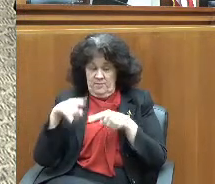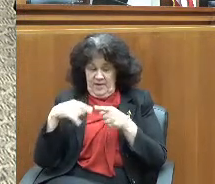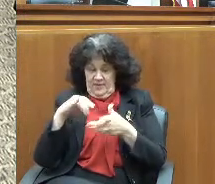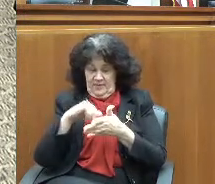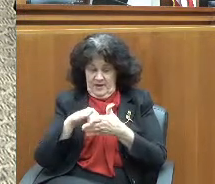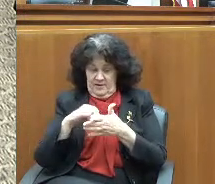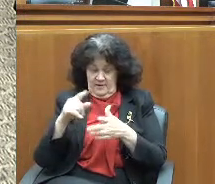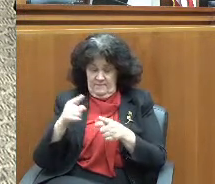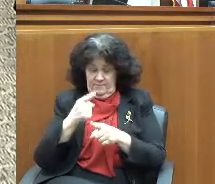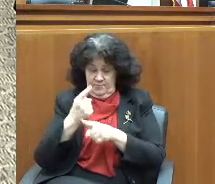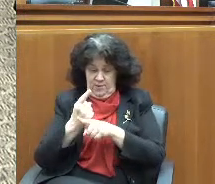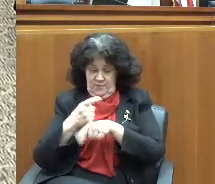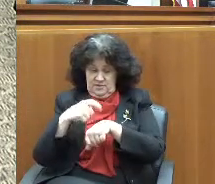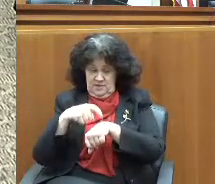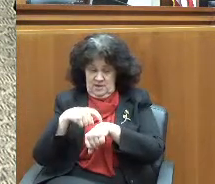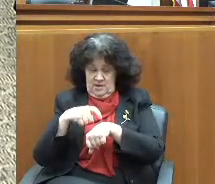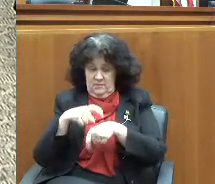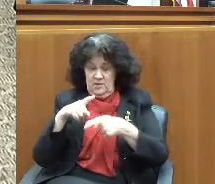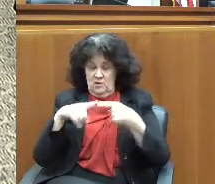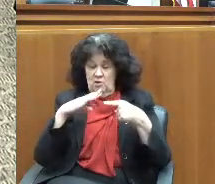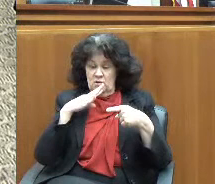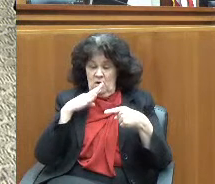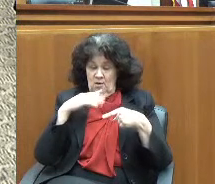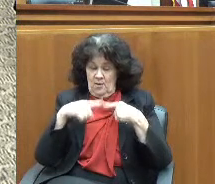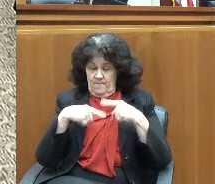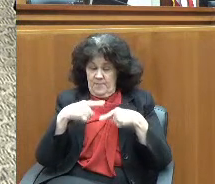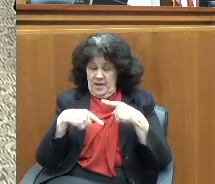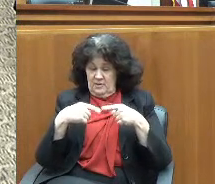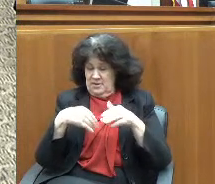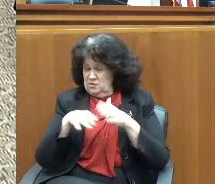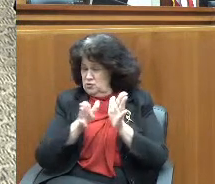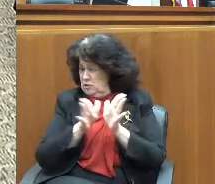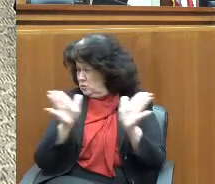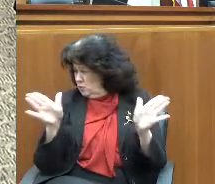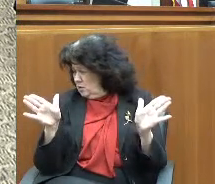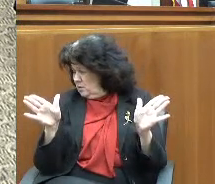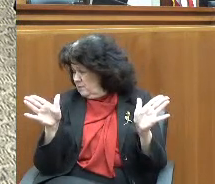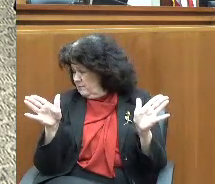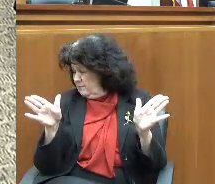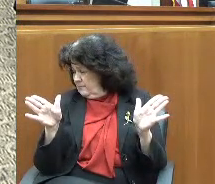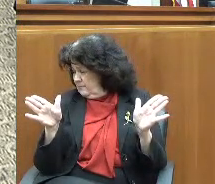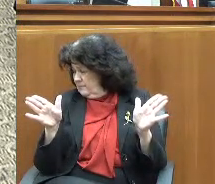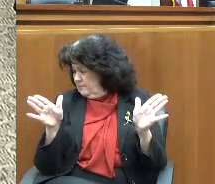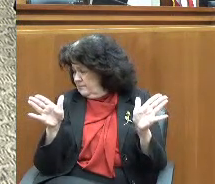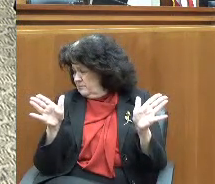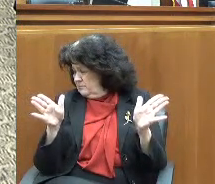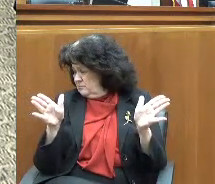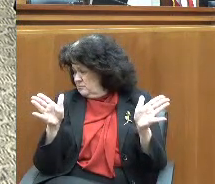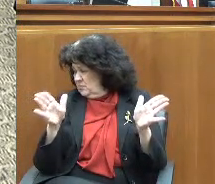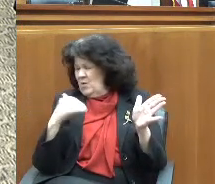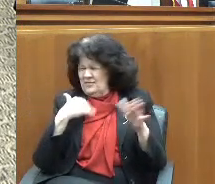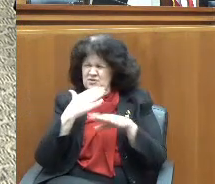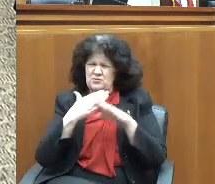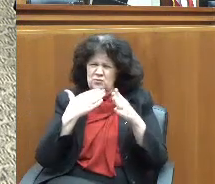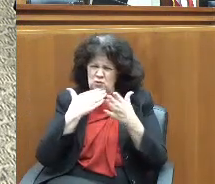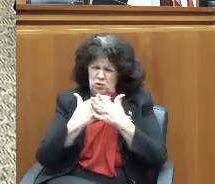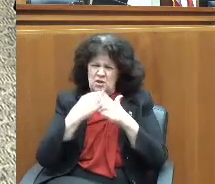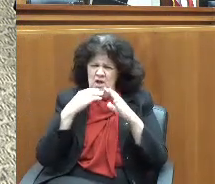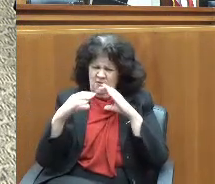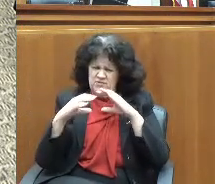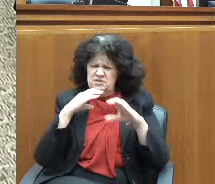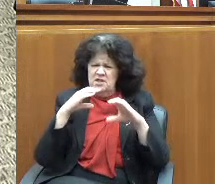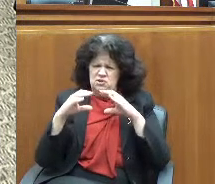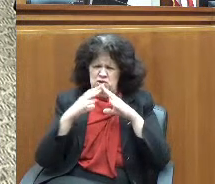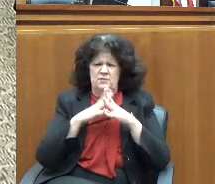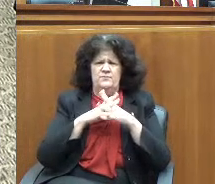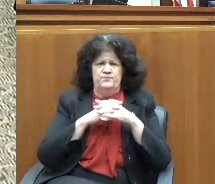an appropriate time to talk about just in general? Not it was a really good Yeah, I conversation. mean, I'm happy to have